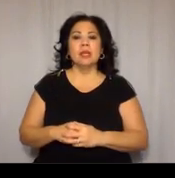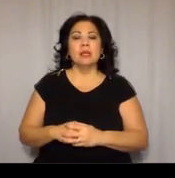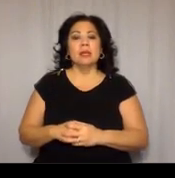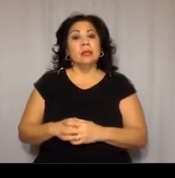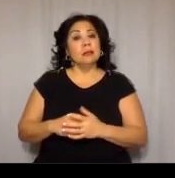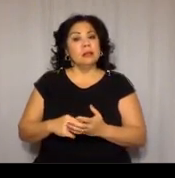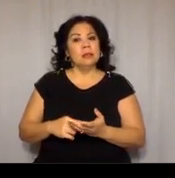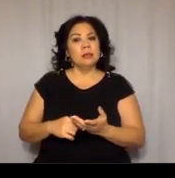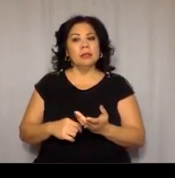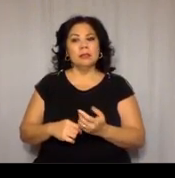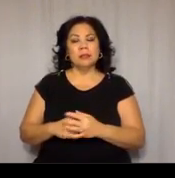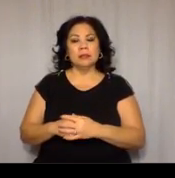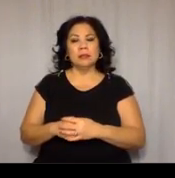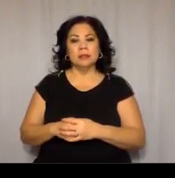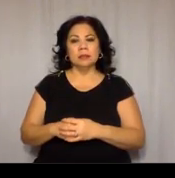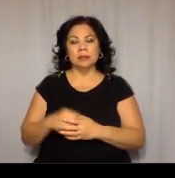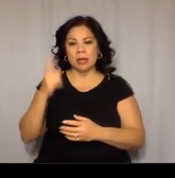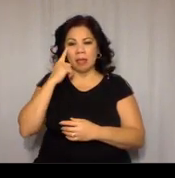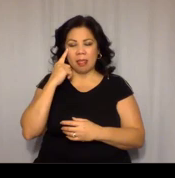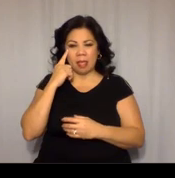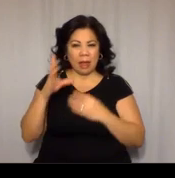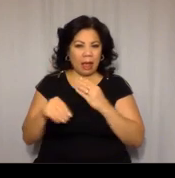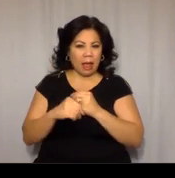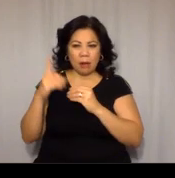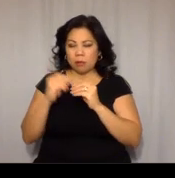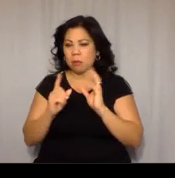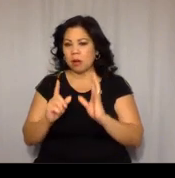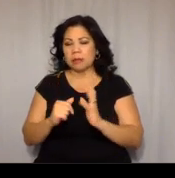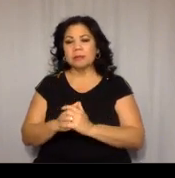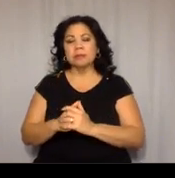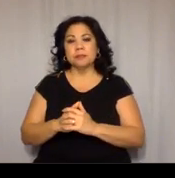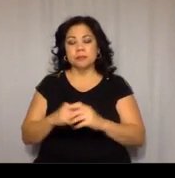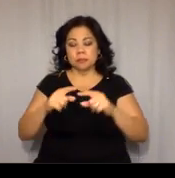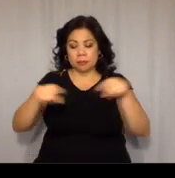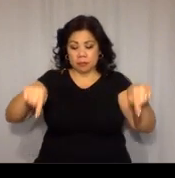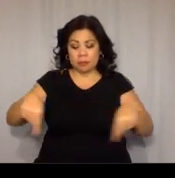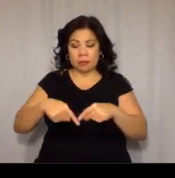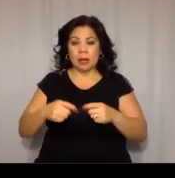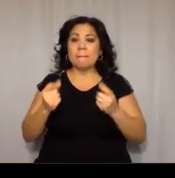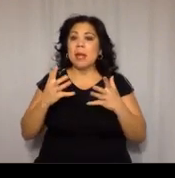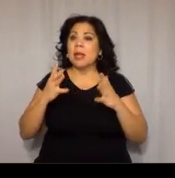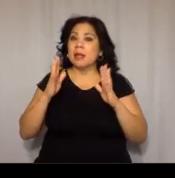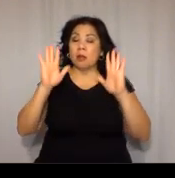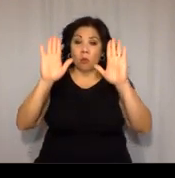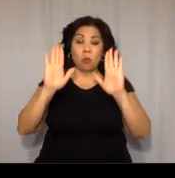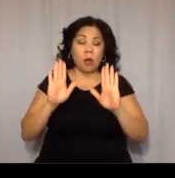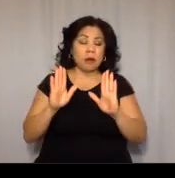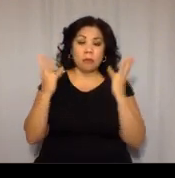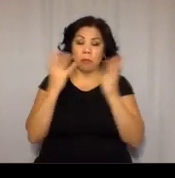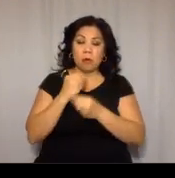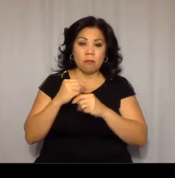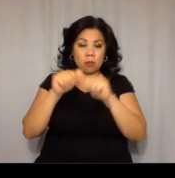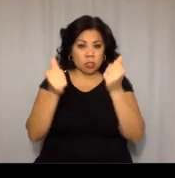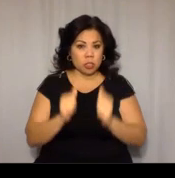board. I think one more. One more. I have my board with lots of wonderful shapes. And that's